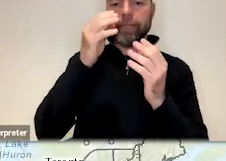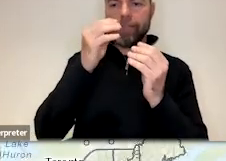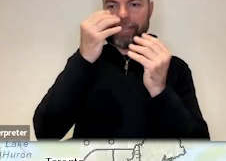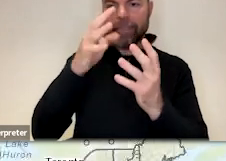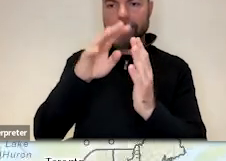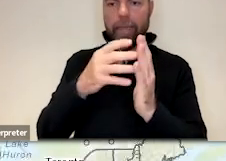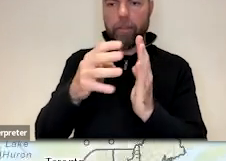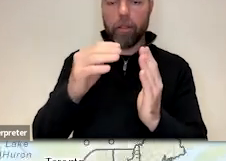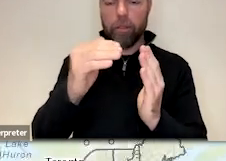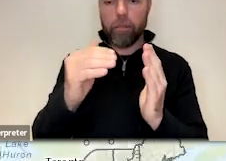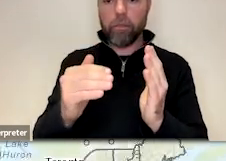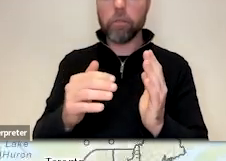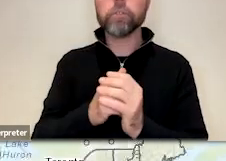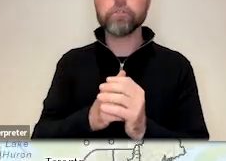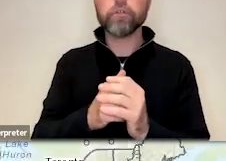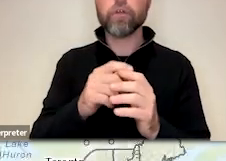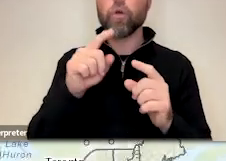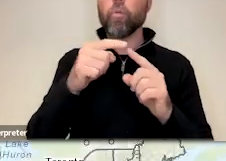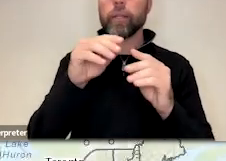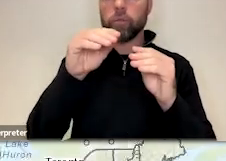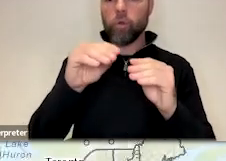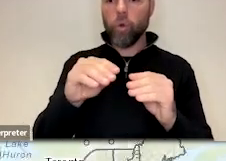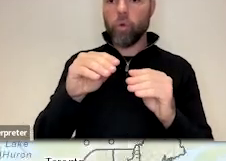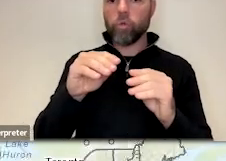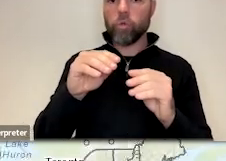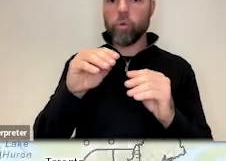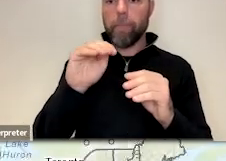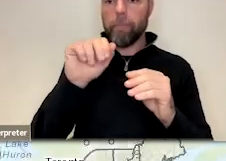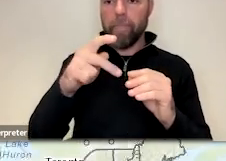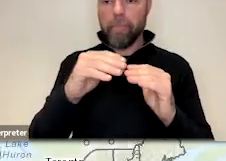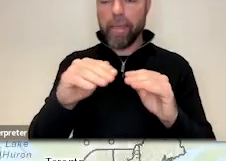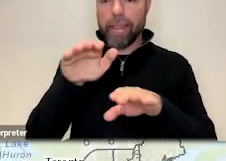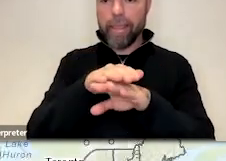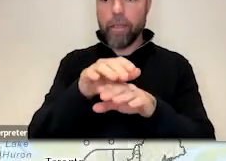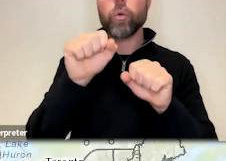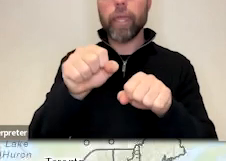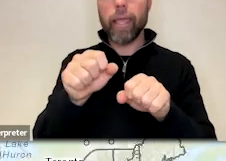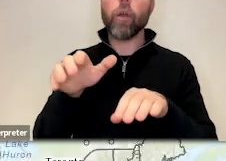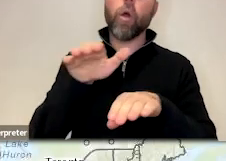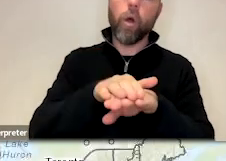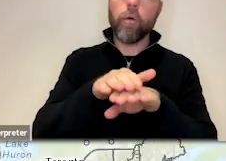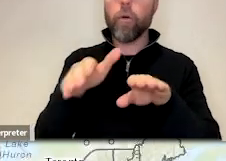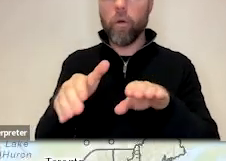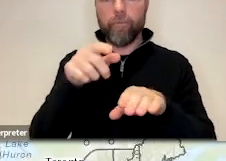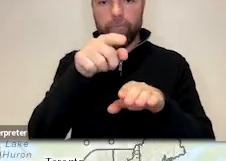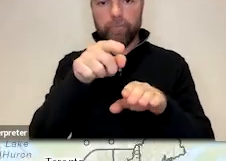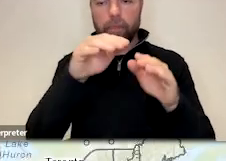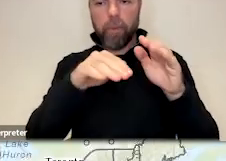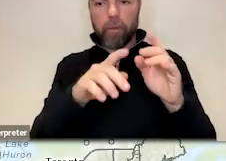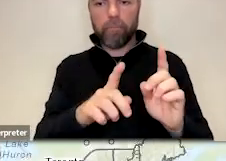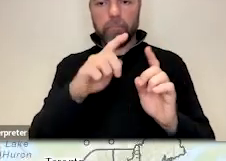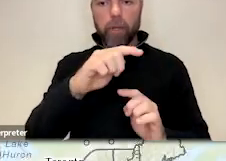on down to my map layers view, however, this is where I can start turning things on and off in our map. I have